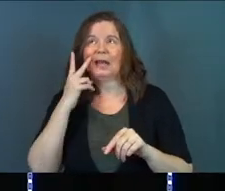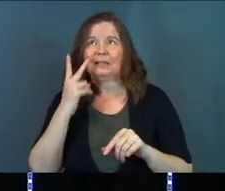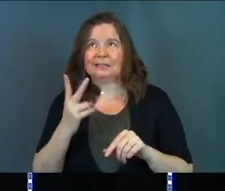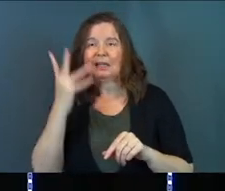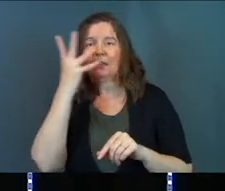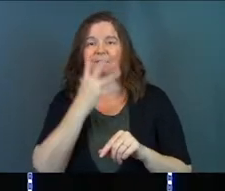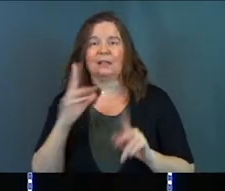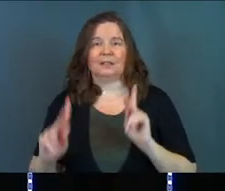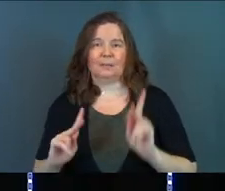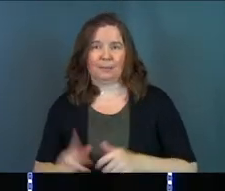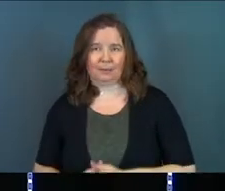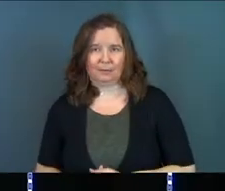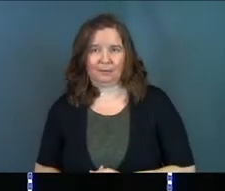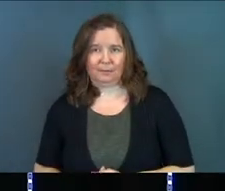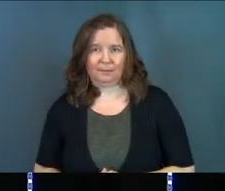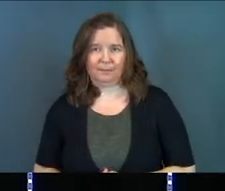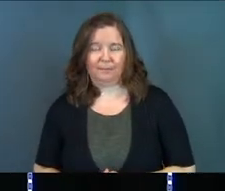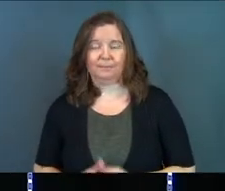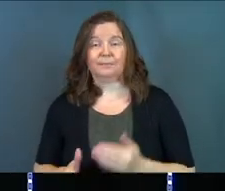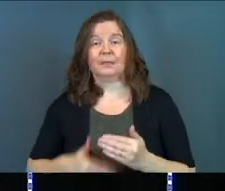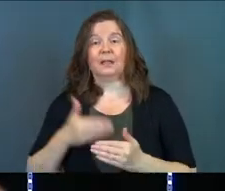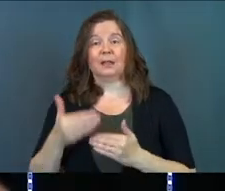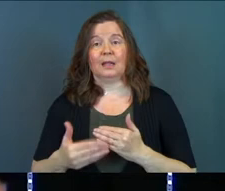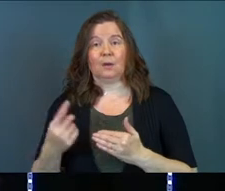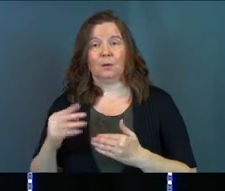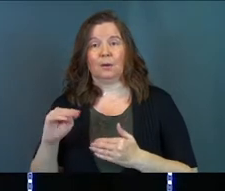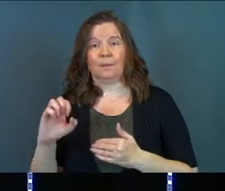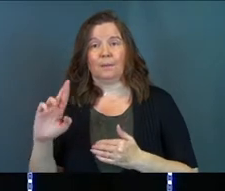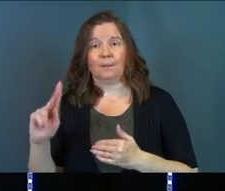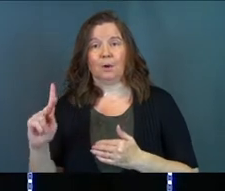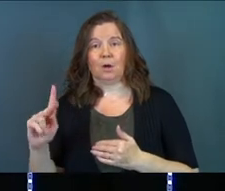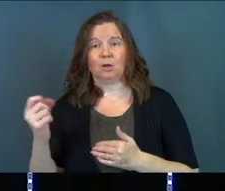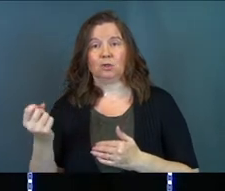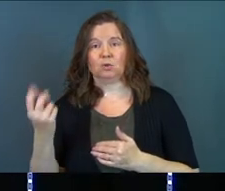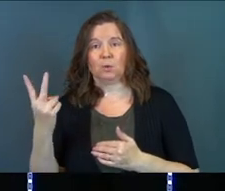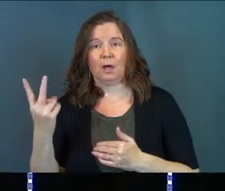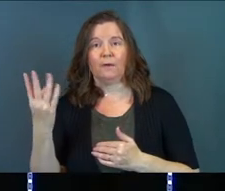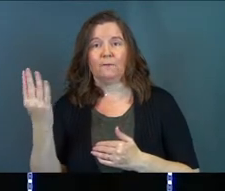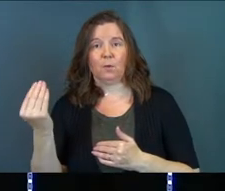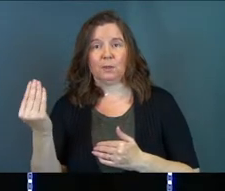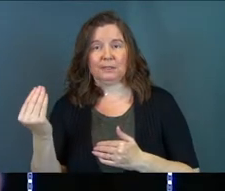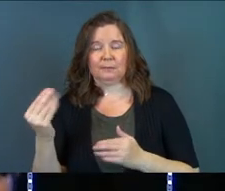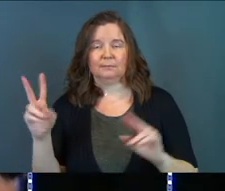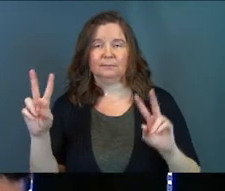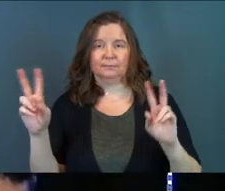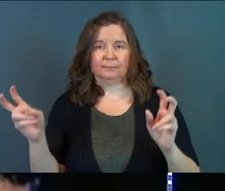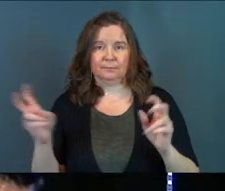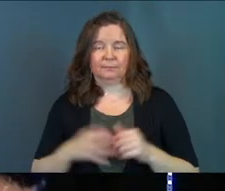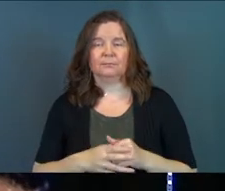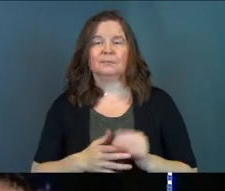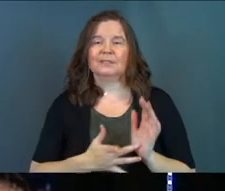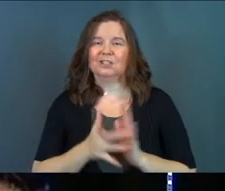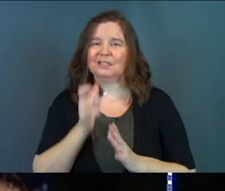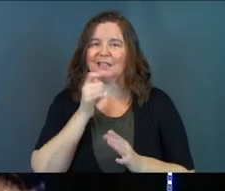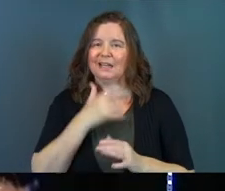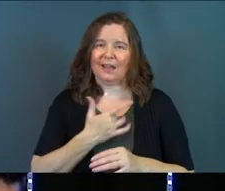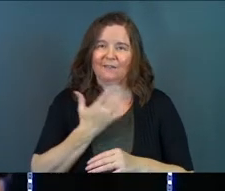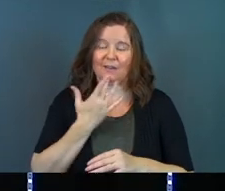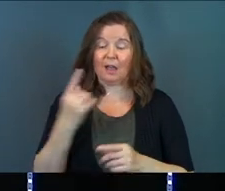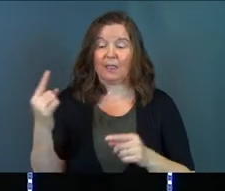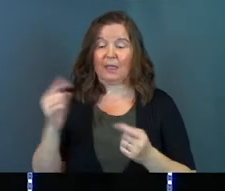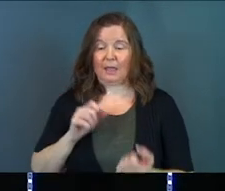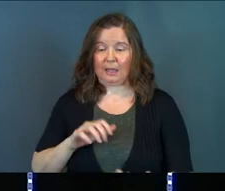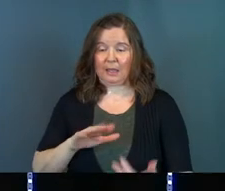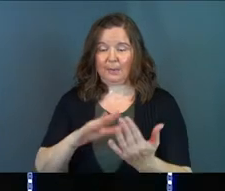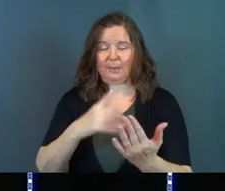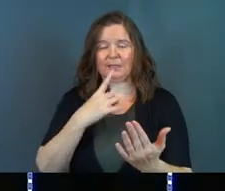faces of those people. Next one, Mark 12, 14, this is Jesus. It says Jesus didn't have favorites. "And they came